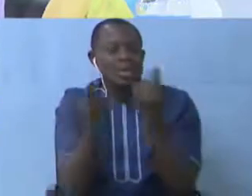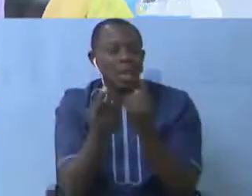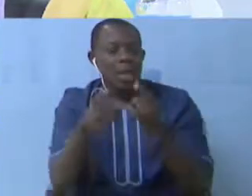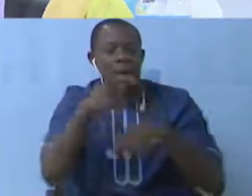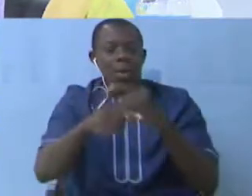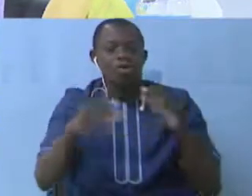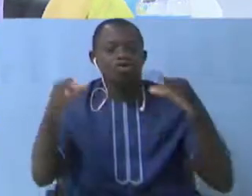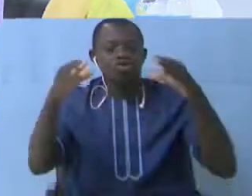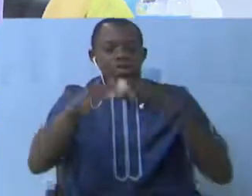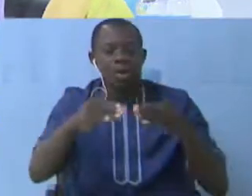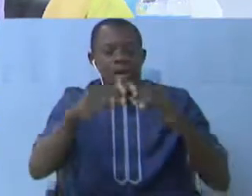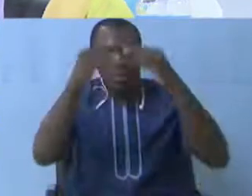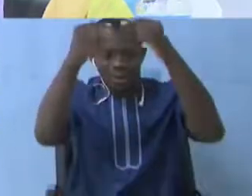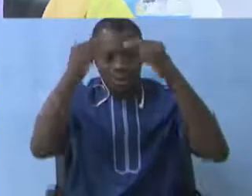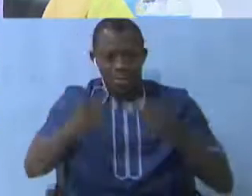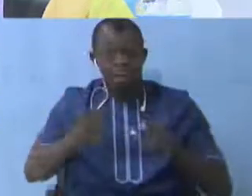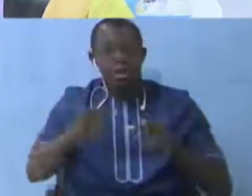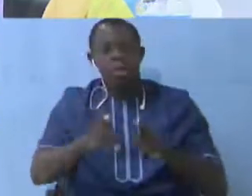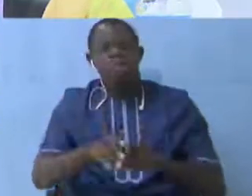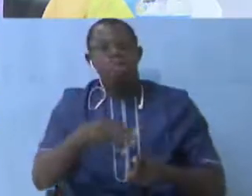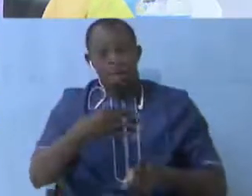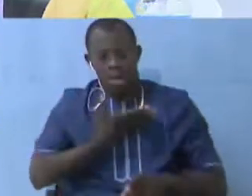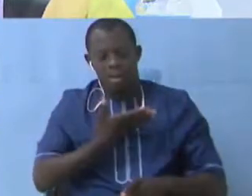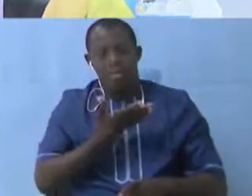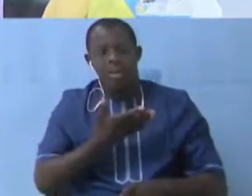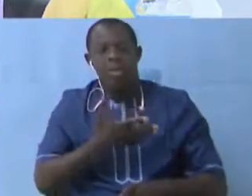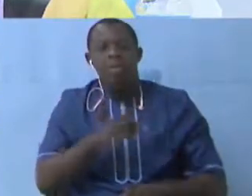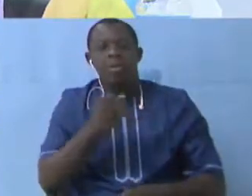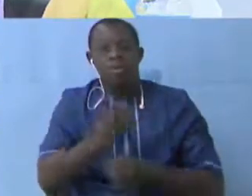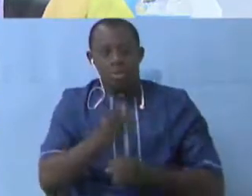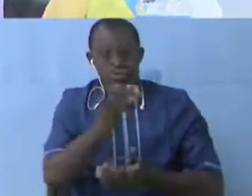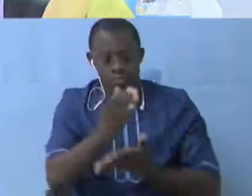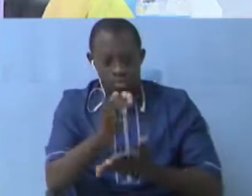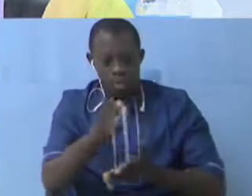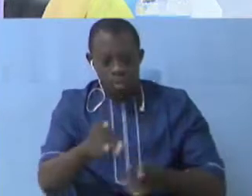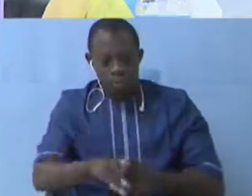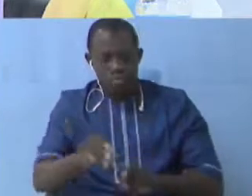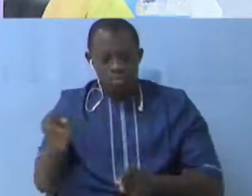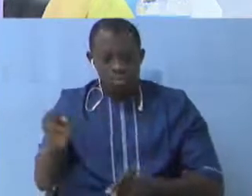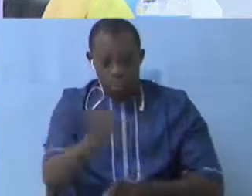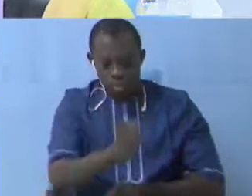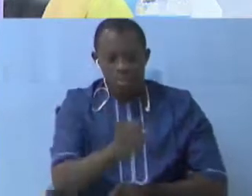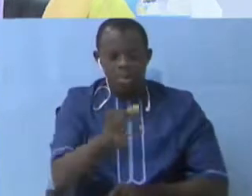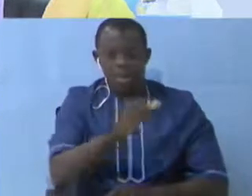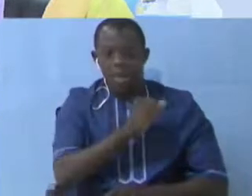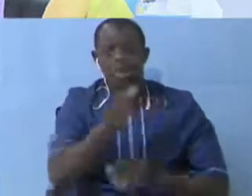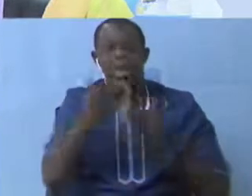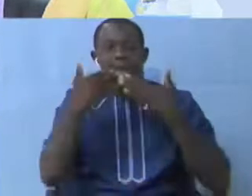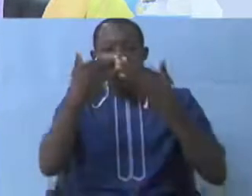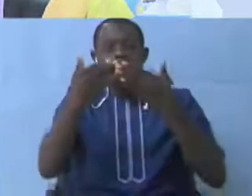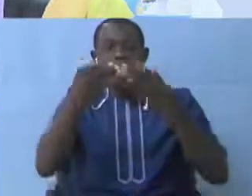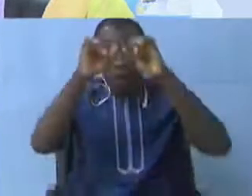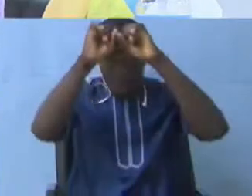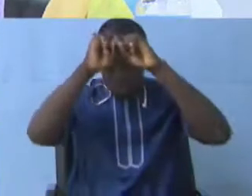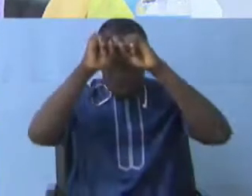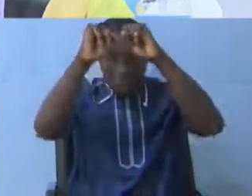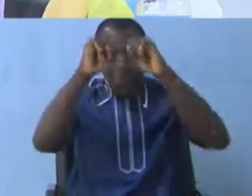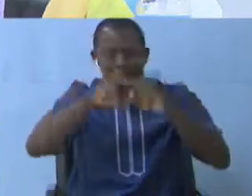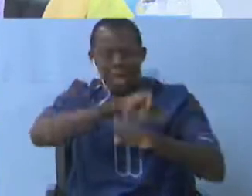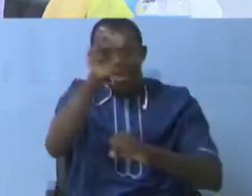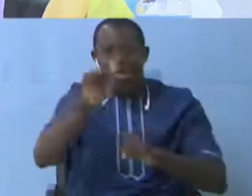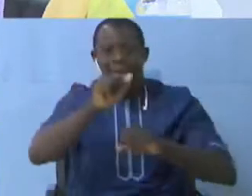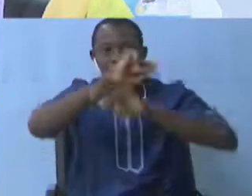joint statement to really bring back the attention of the government, but also the international